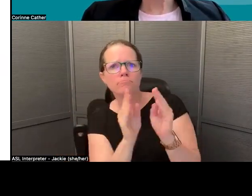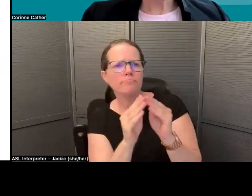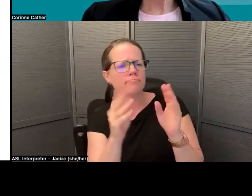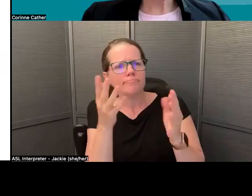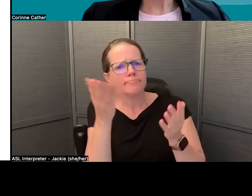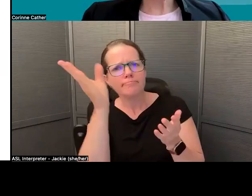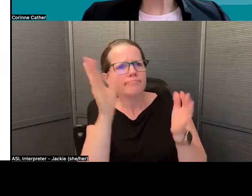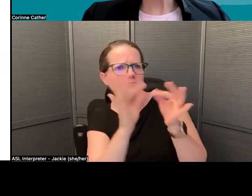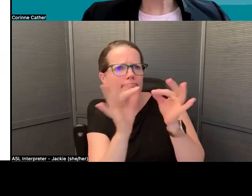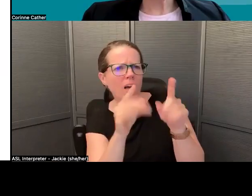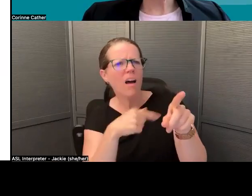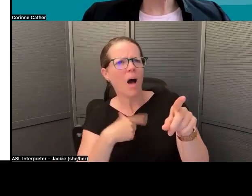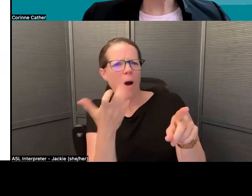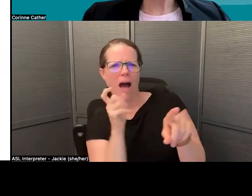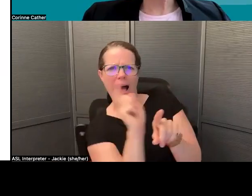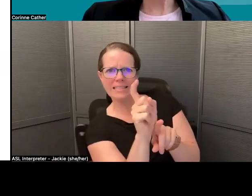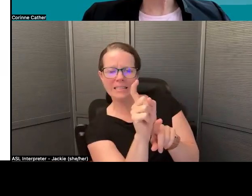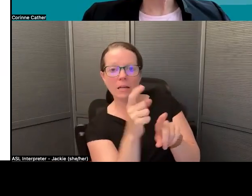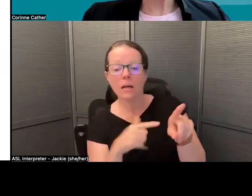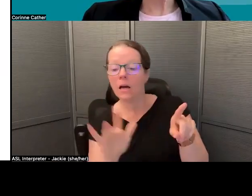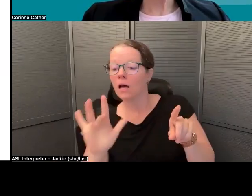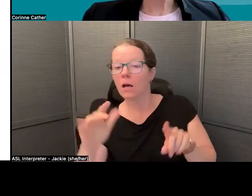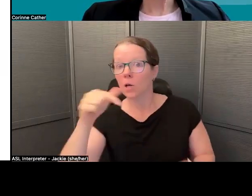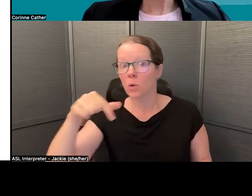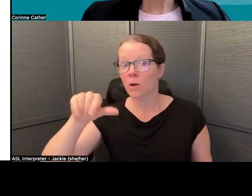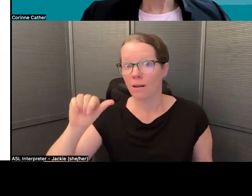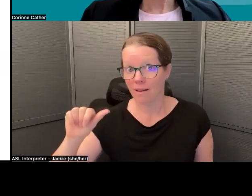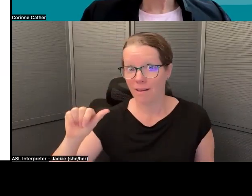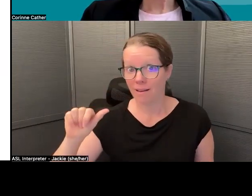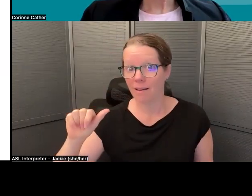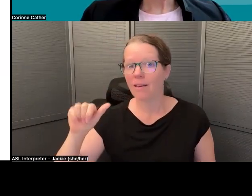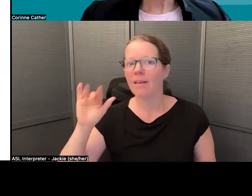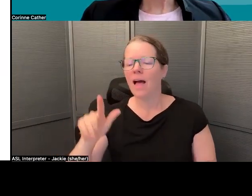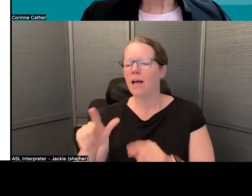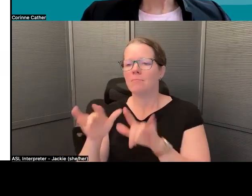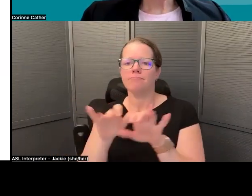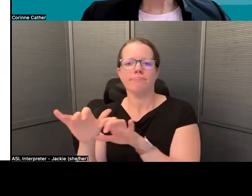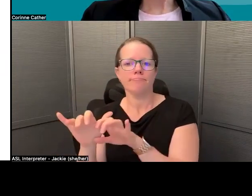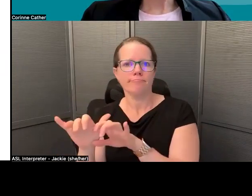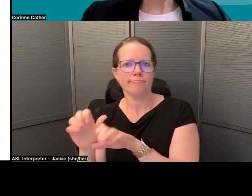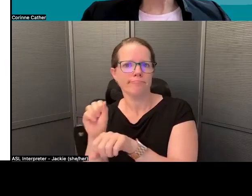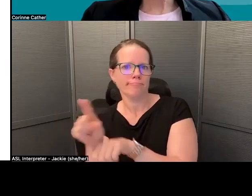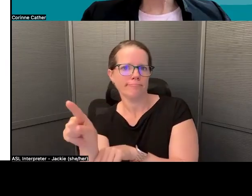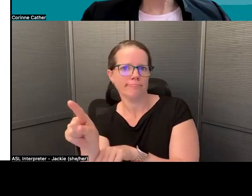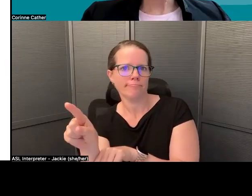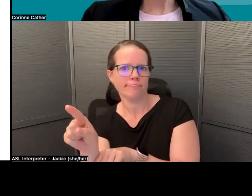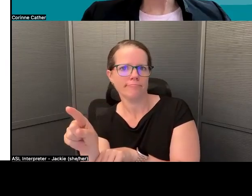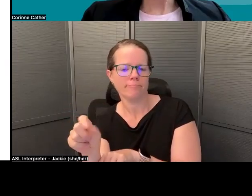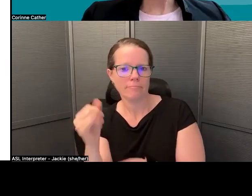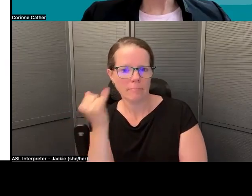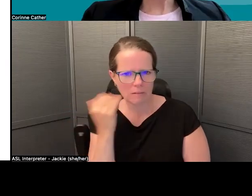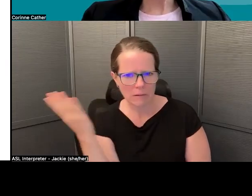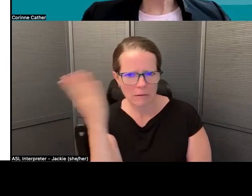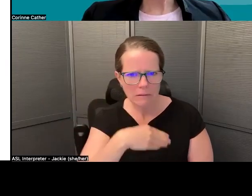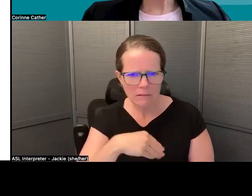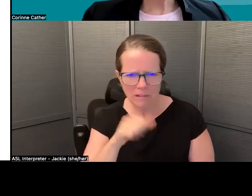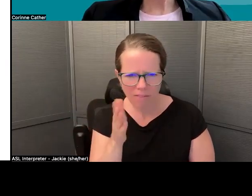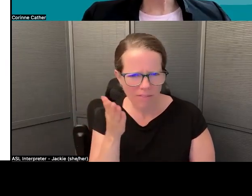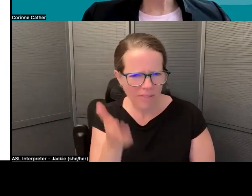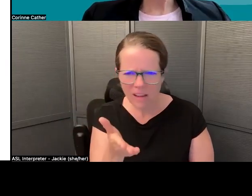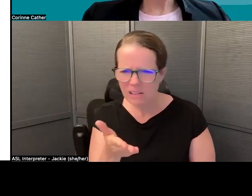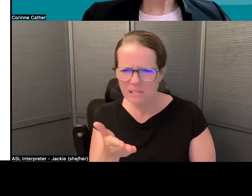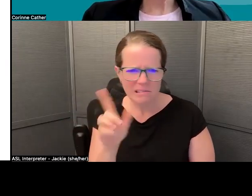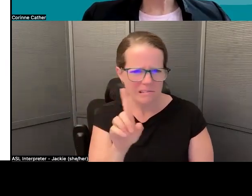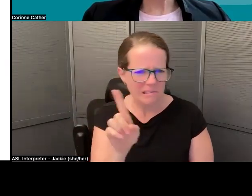Q&A, please click the More button shown here. And in the chat, we'd love it if you would introduce yourself